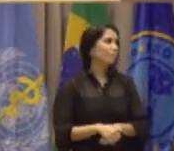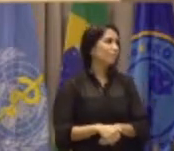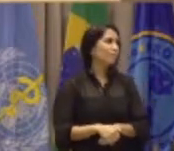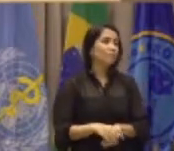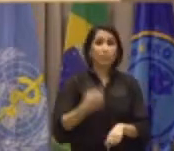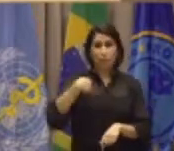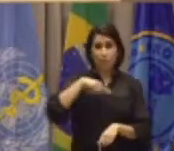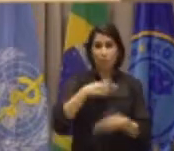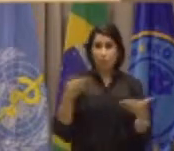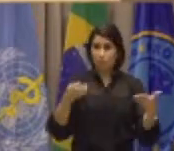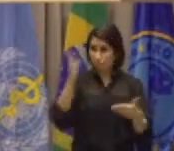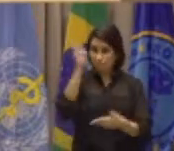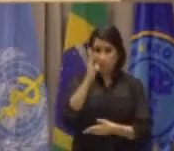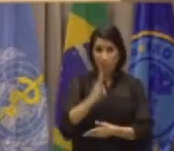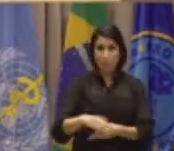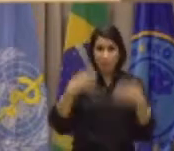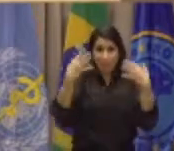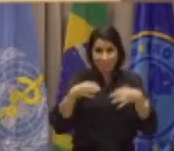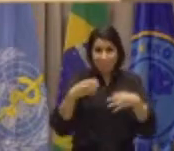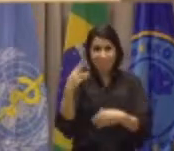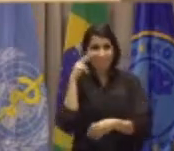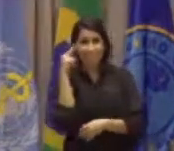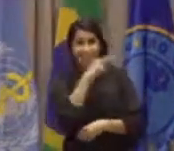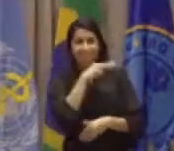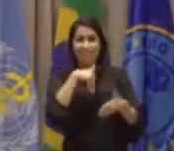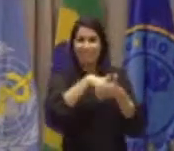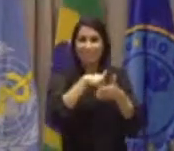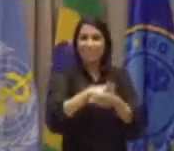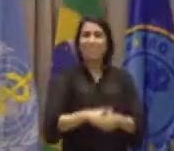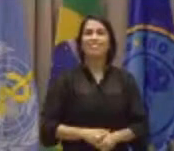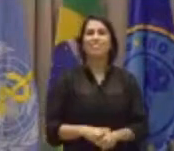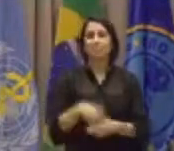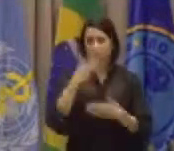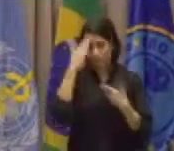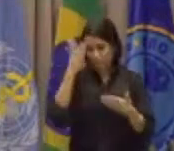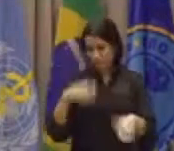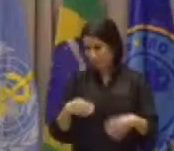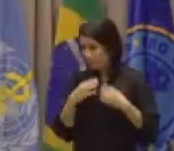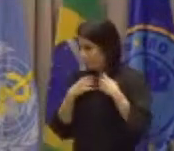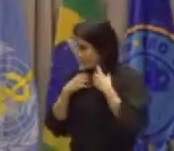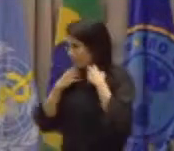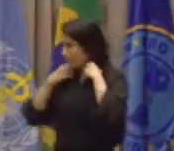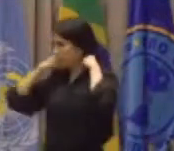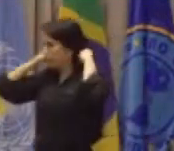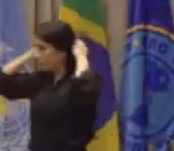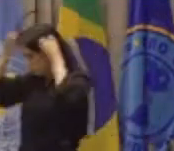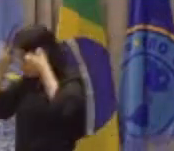90 minutes we are all Brazilian, right? Thank you and see you tomorrow.